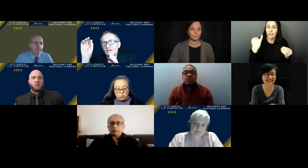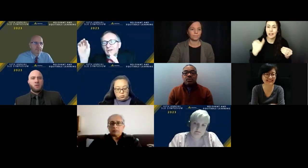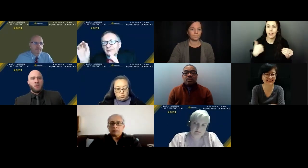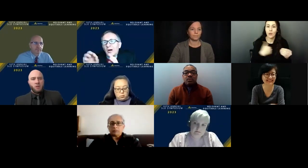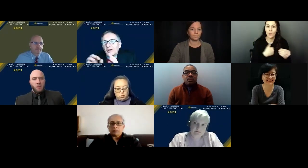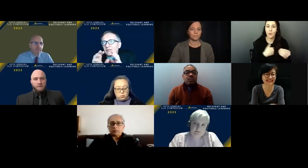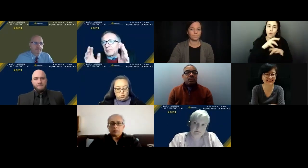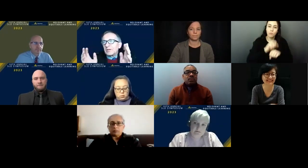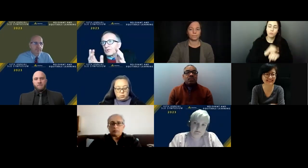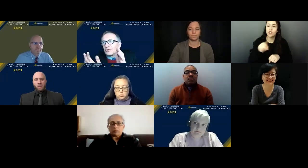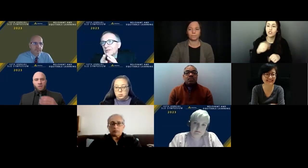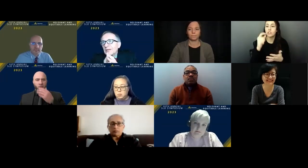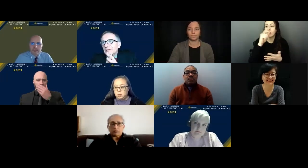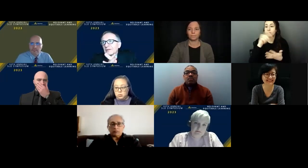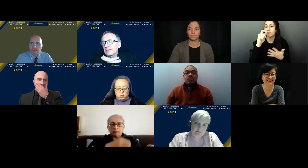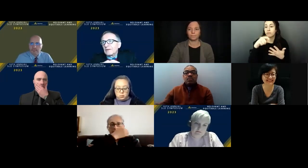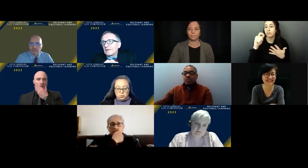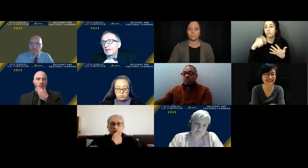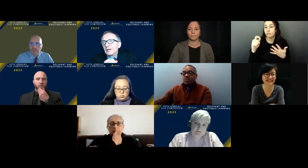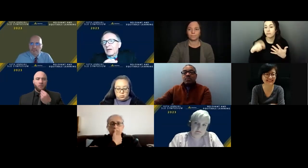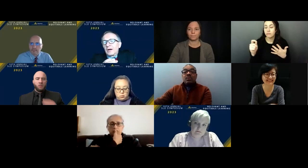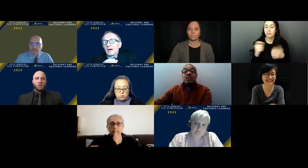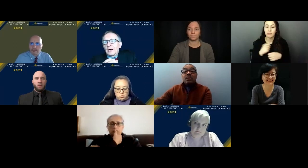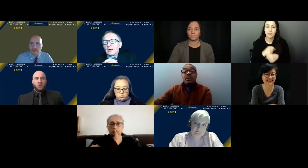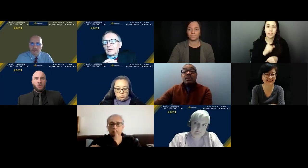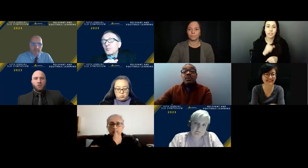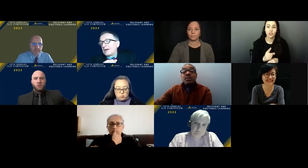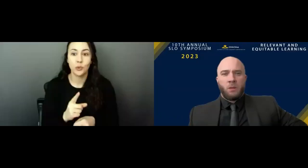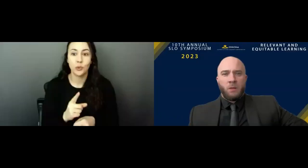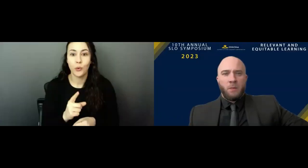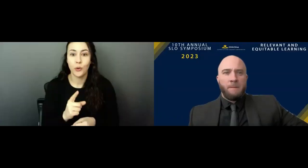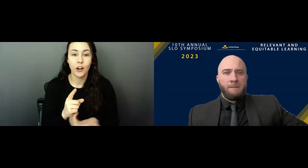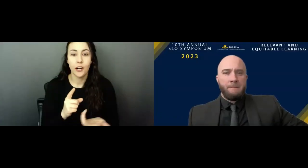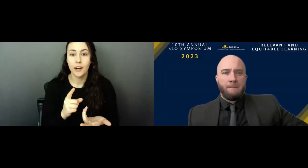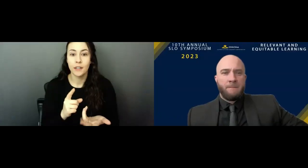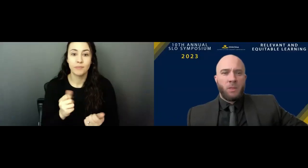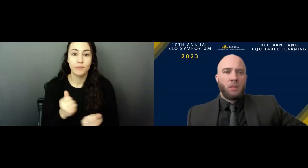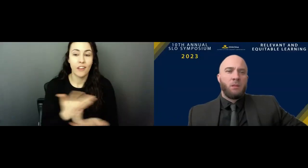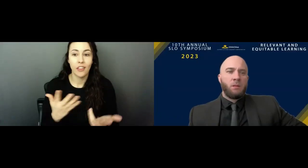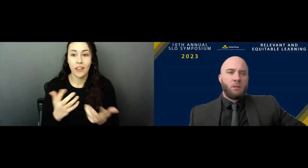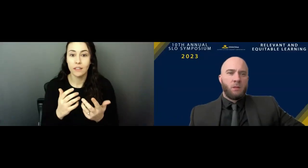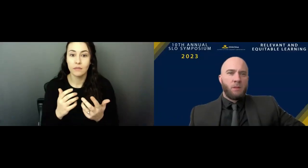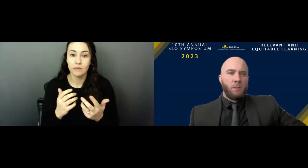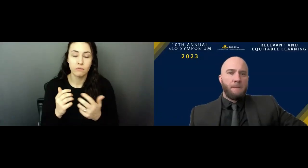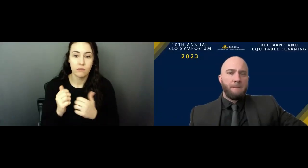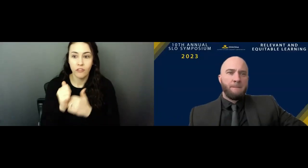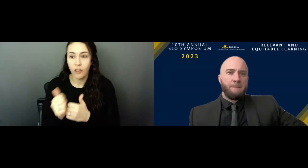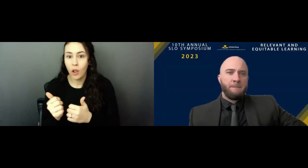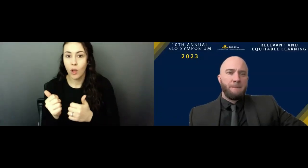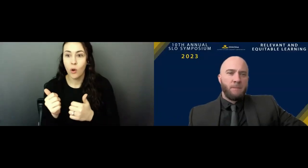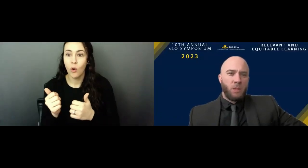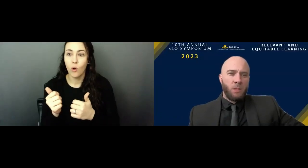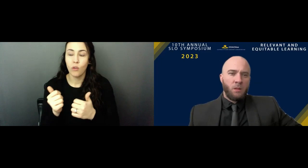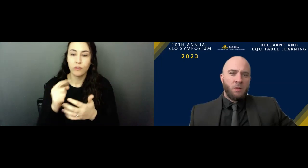just checking off the boxes, making sure that it's a compliance-driven effort and we are done,